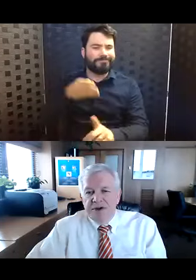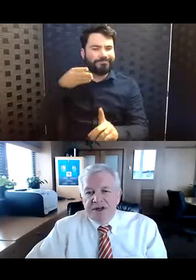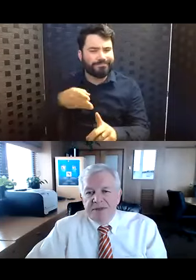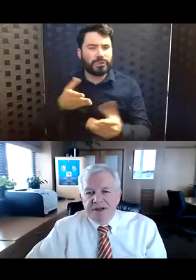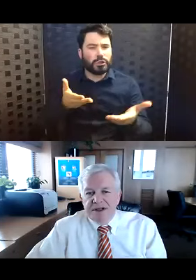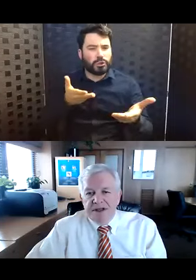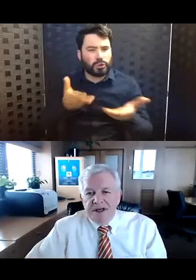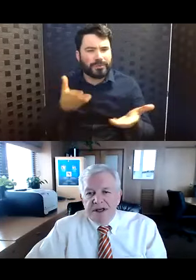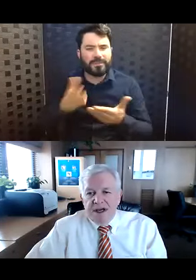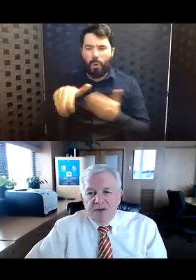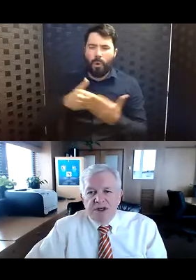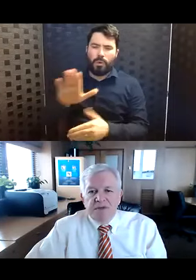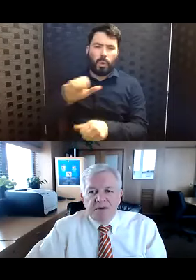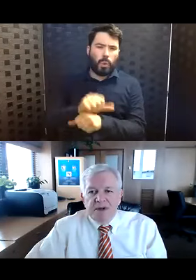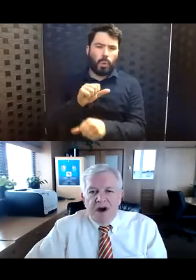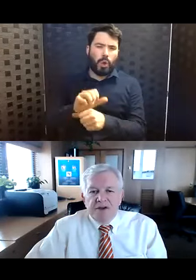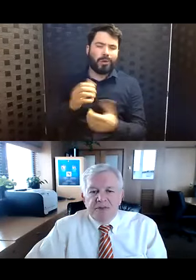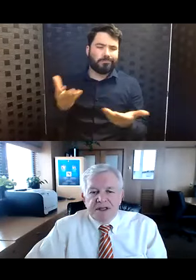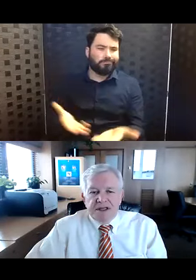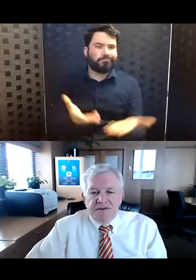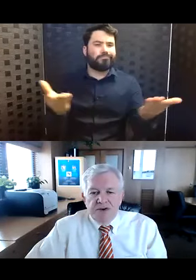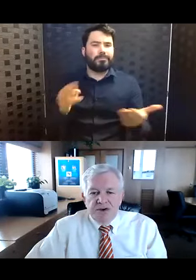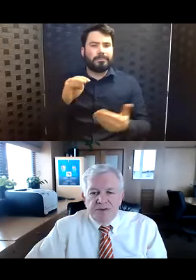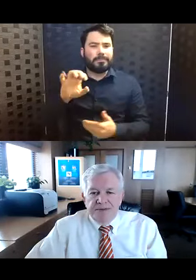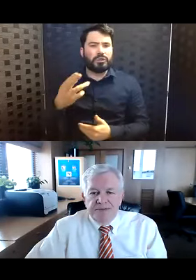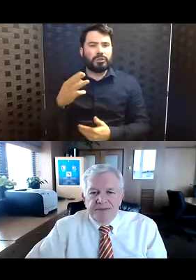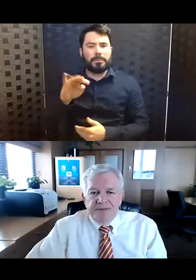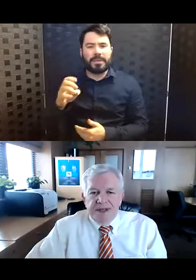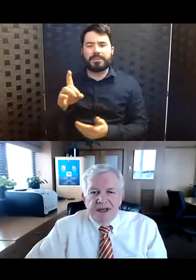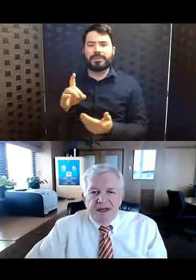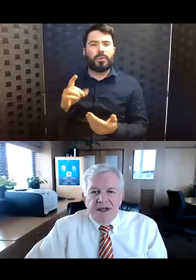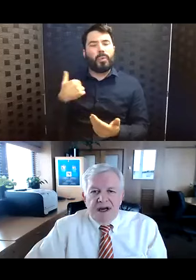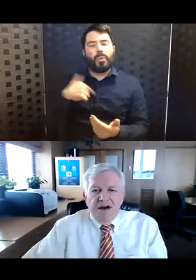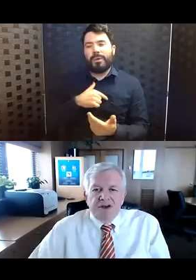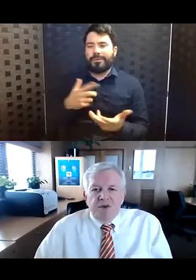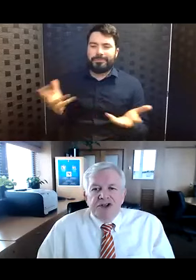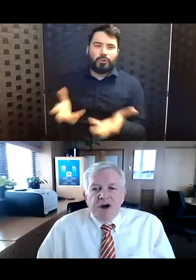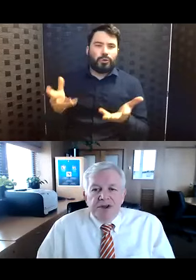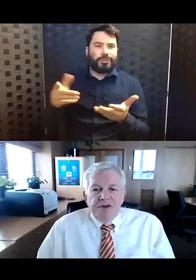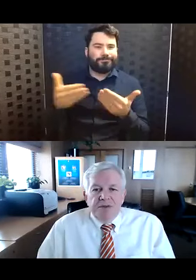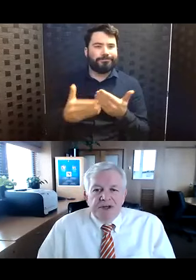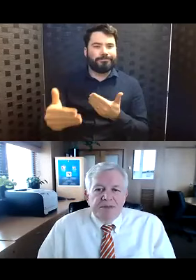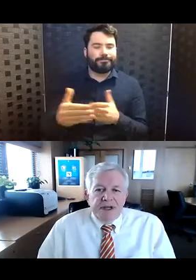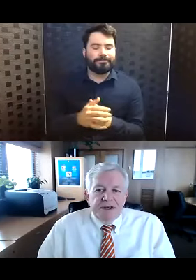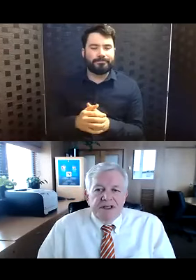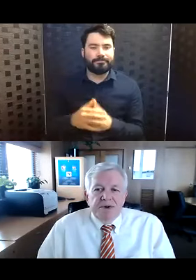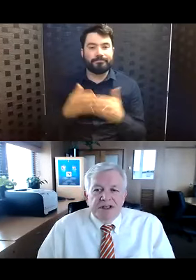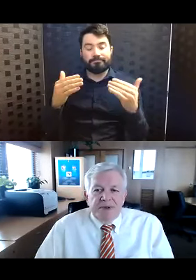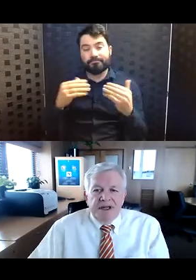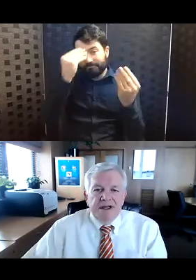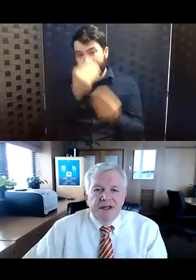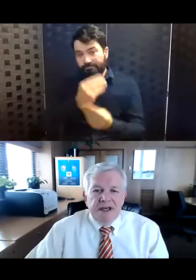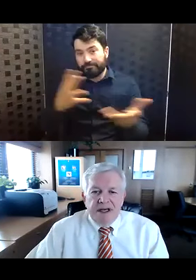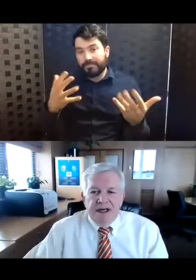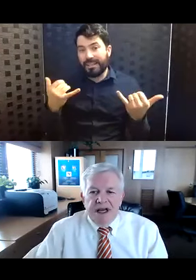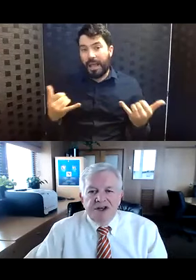for Michigan medicine, and wish him all the best in the future. I also want to share with you that Michigan Medicine is